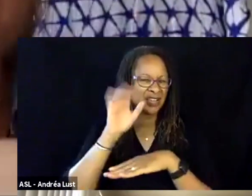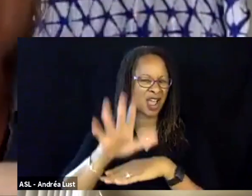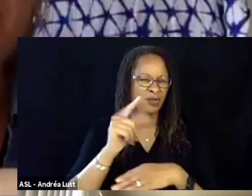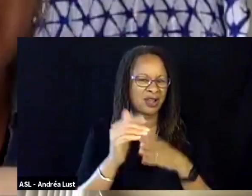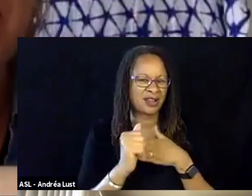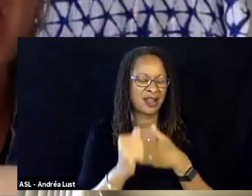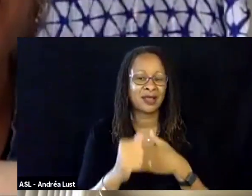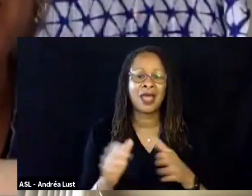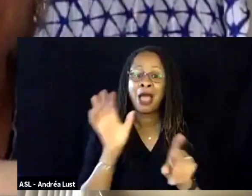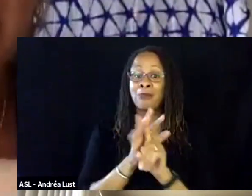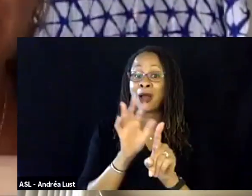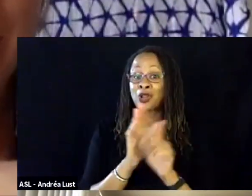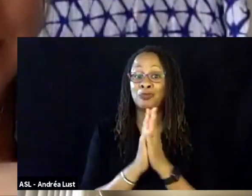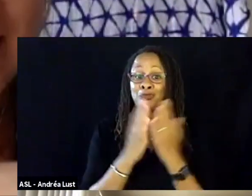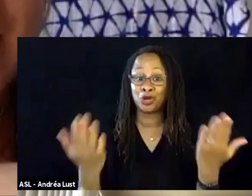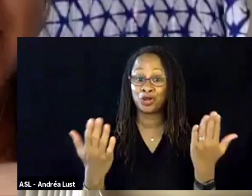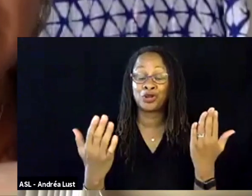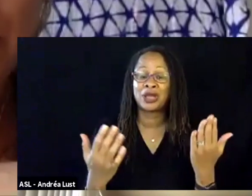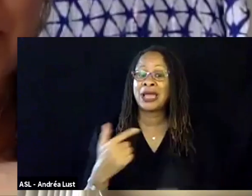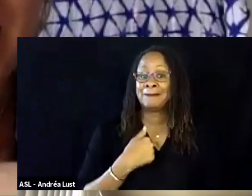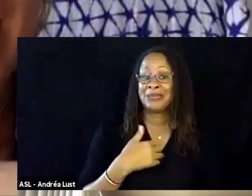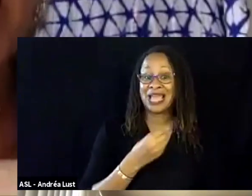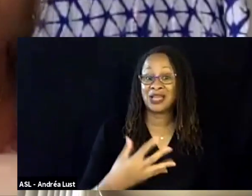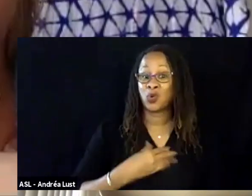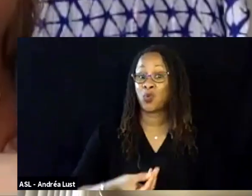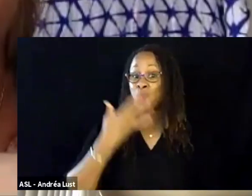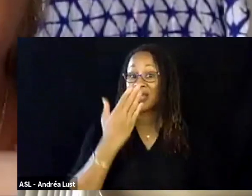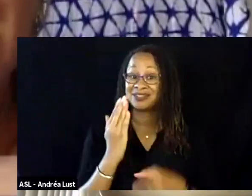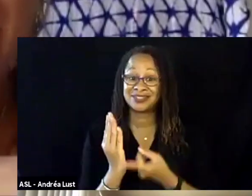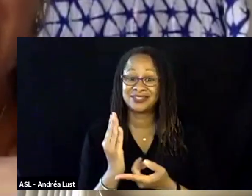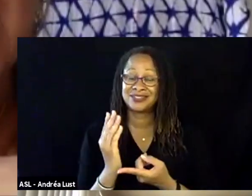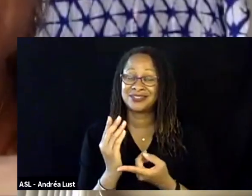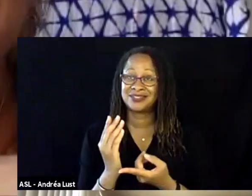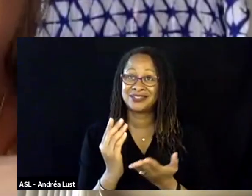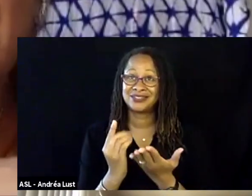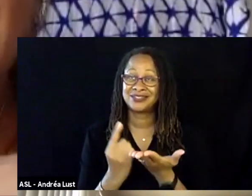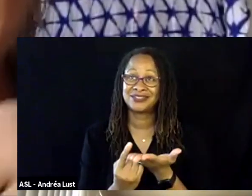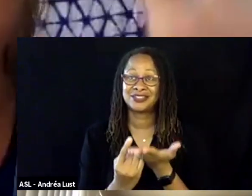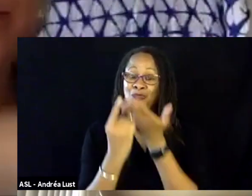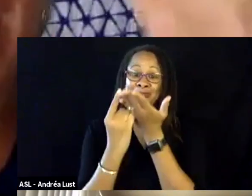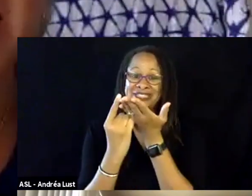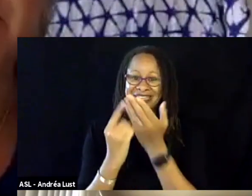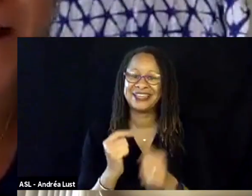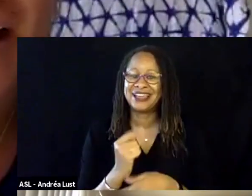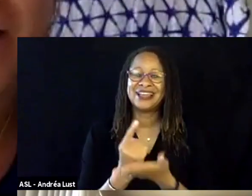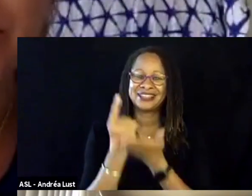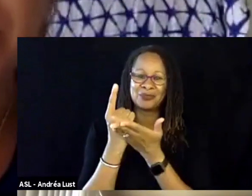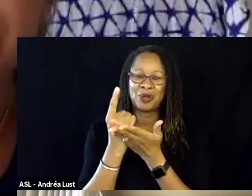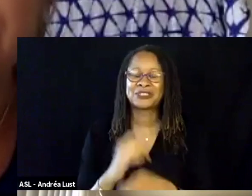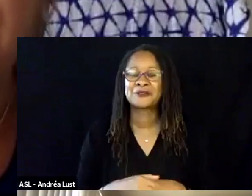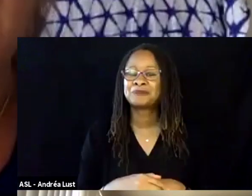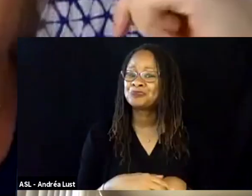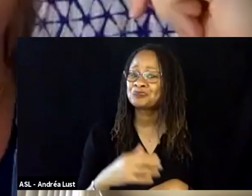a popular book out right now, Me and White Supremacy. That's a good one you can get. Rachel Cargile has a 30-day sort of activist plan that you